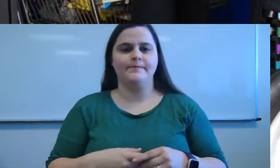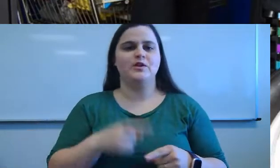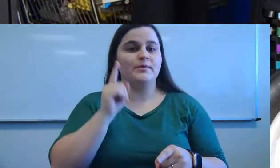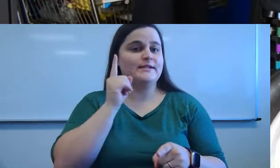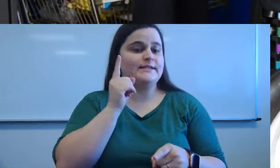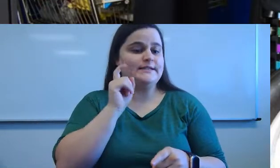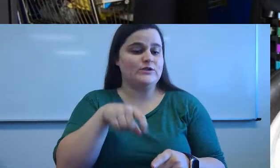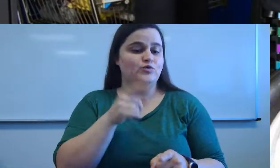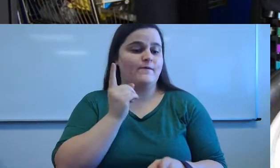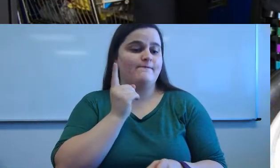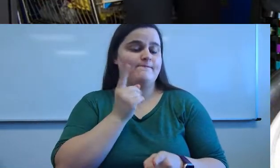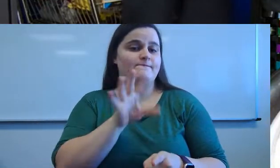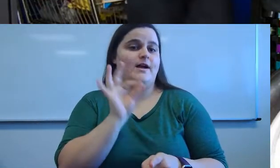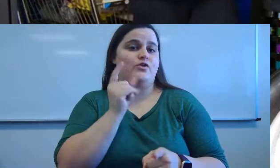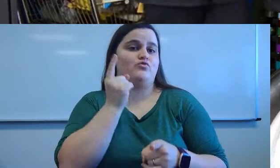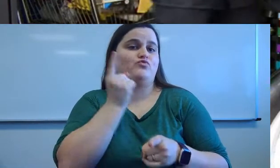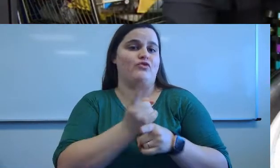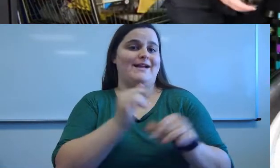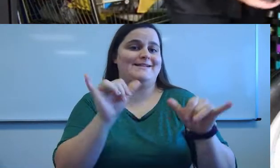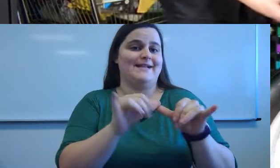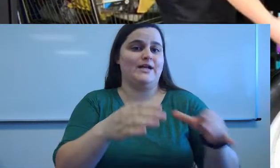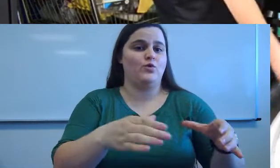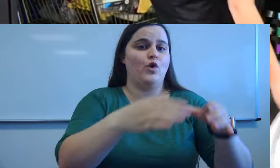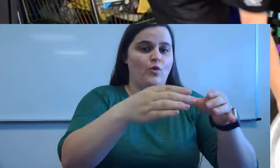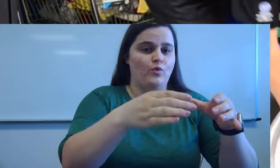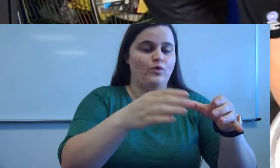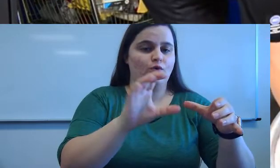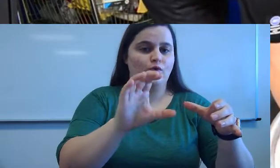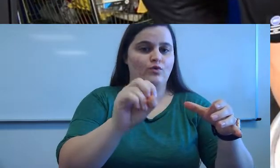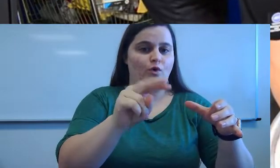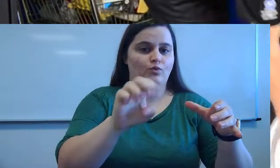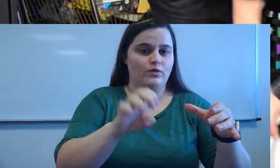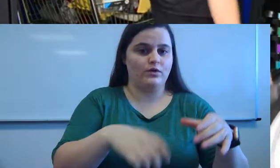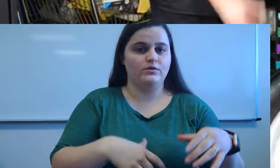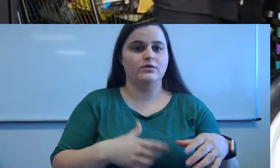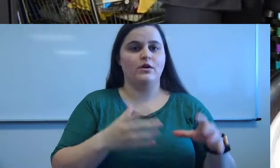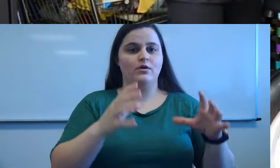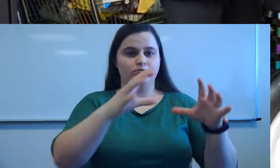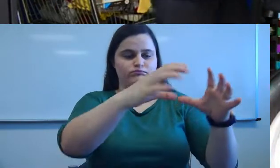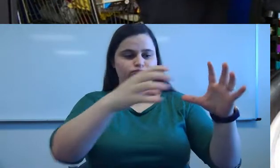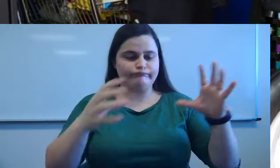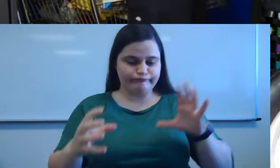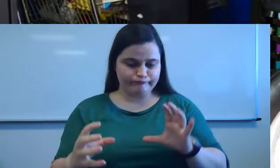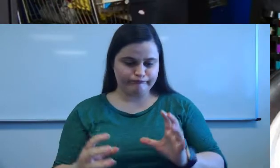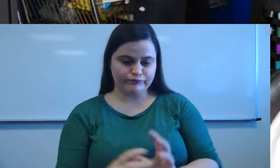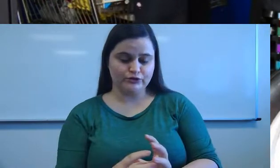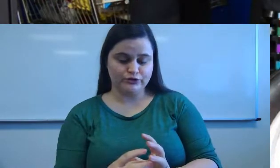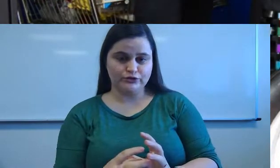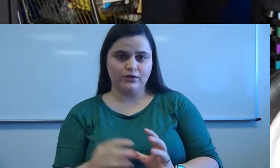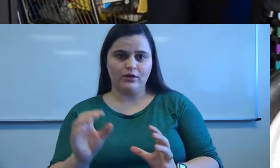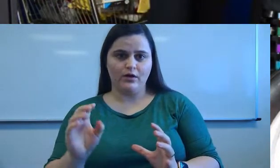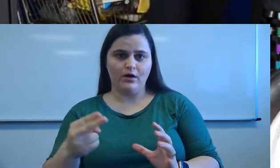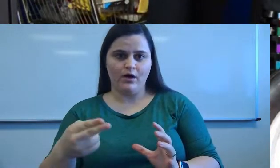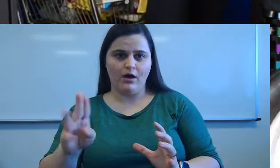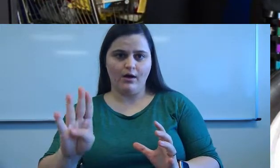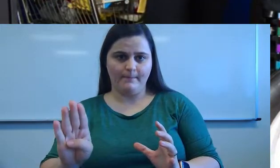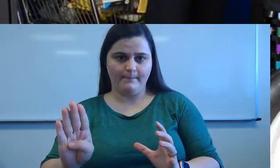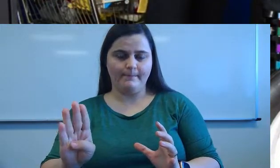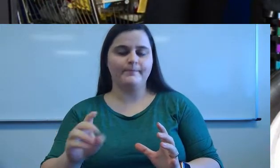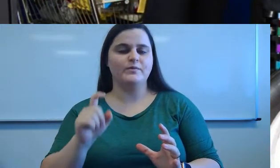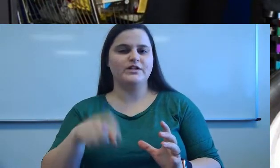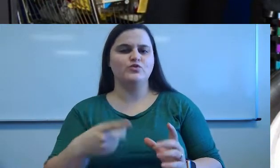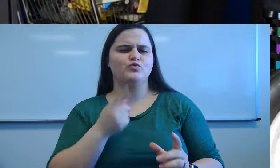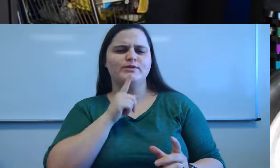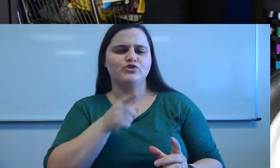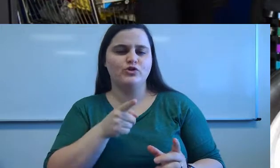right size cone. Take it over here and we're just going to put it in the middle, the hub, make sure that we have protrusion on the